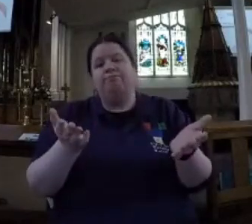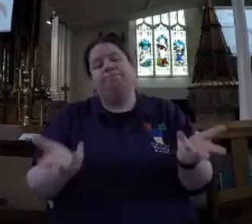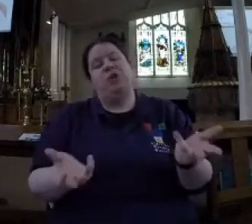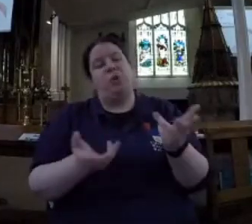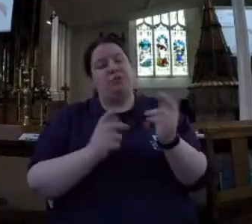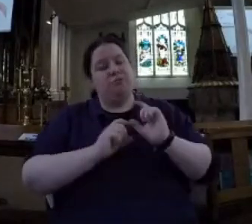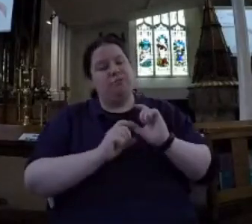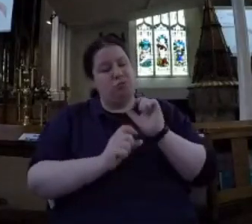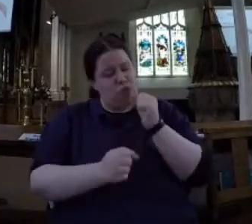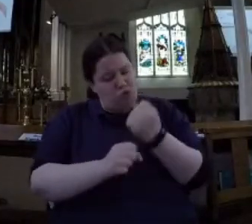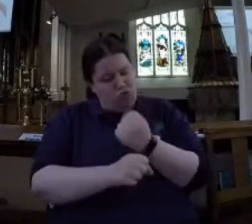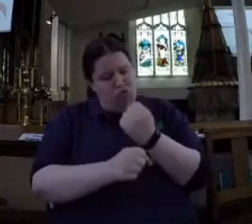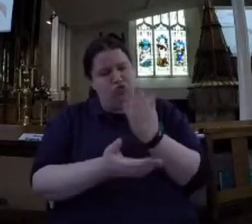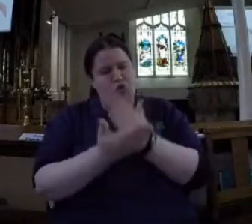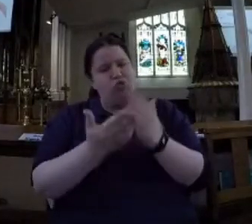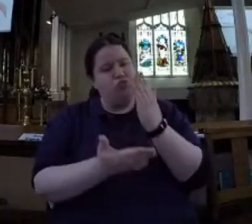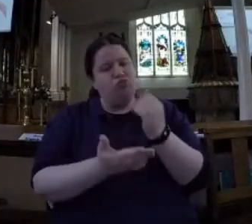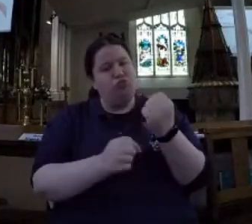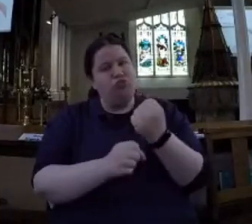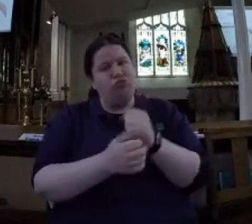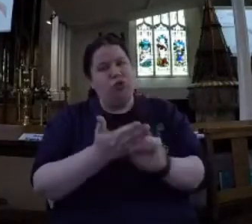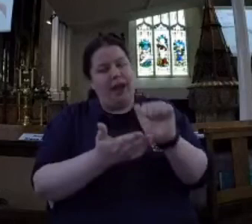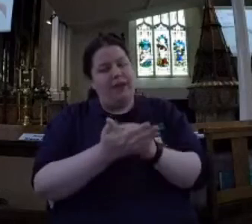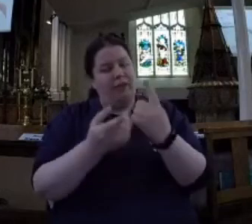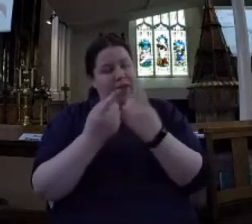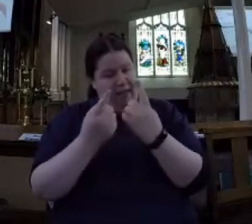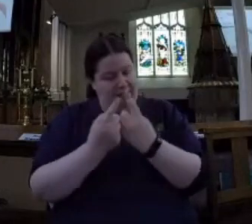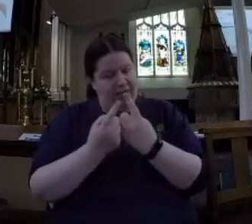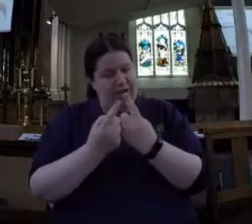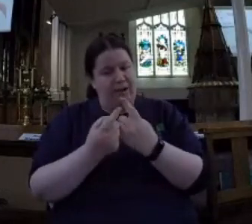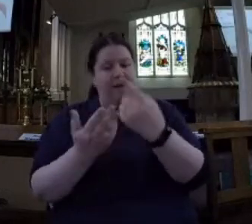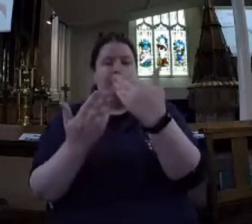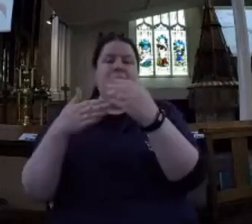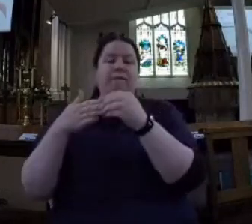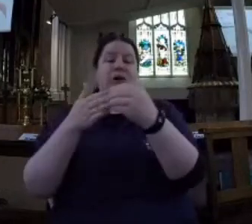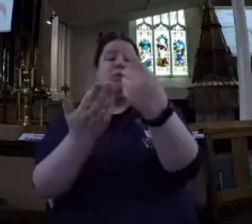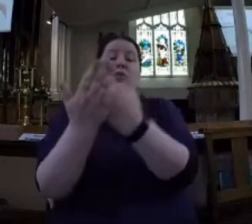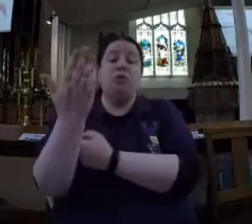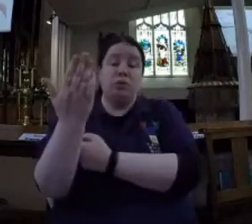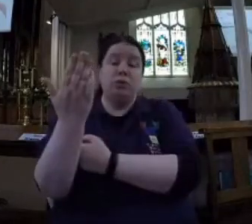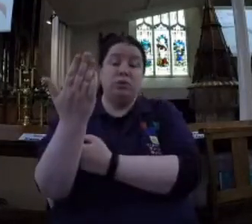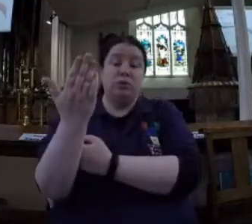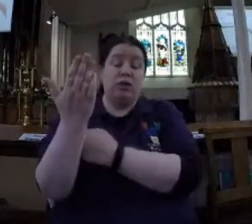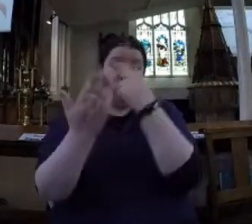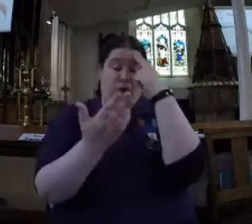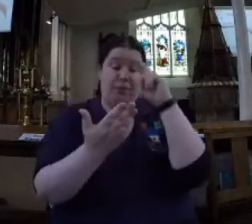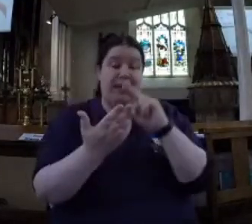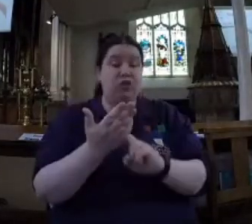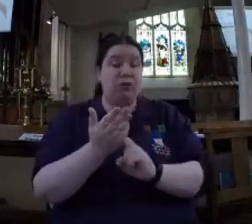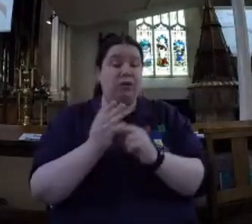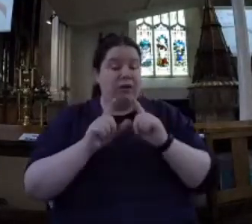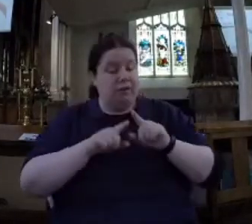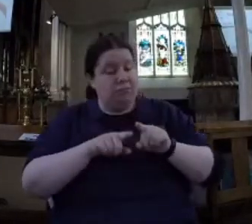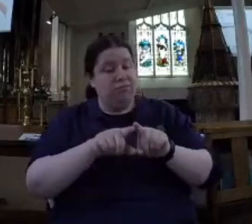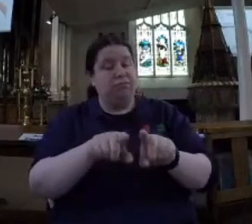Integrity. Integrity is not the same as knowing the rules. It's about not the same as reputation. Some people have a